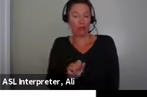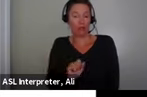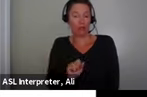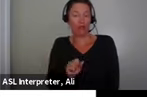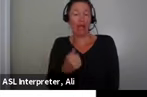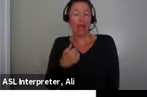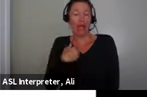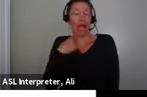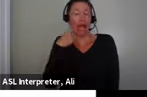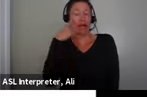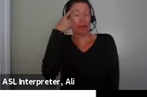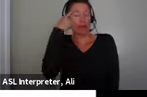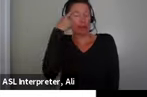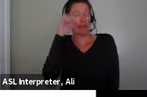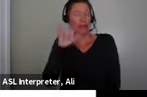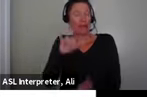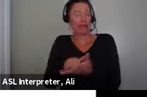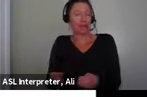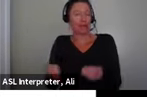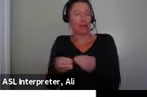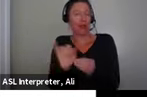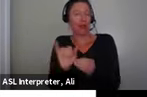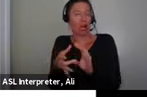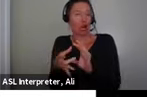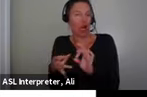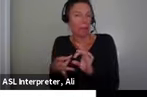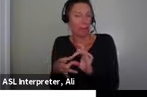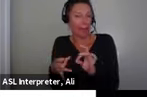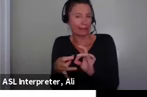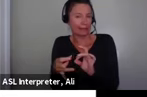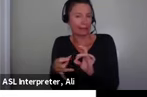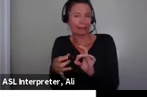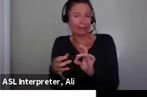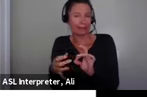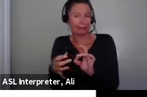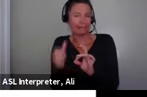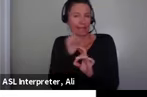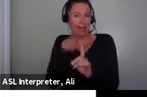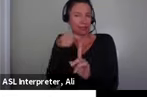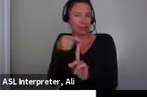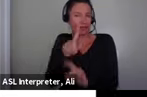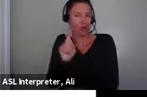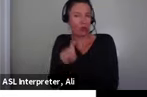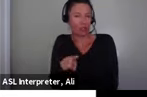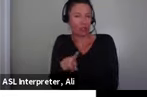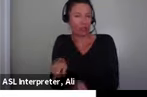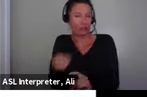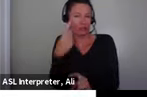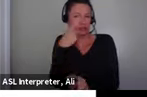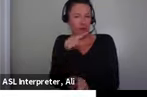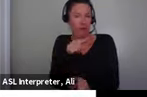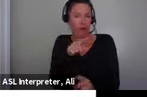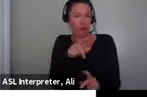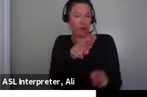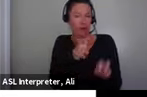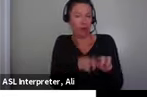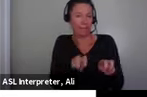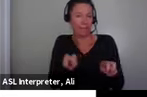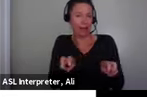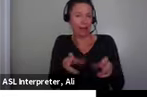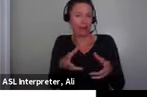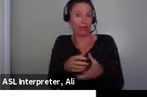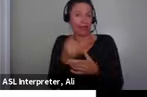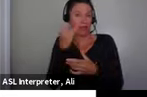I believe, Meredith, this is more of a comment. I'm not sure if you have a specific question for the panelists. If it's